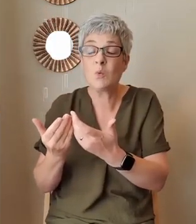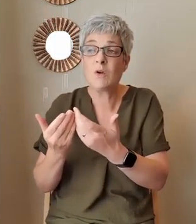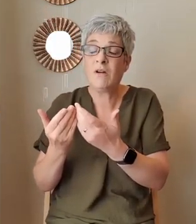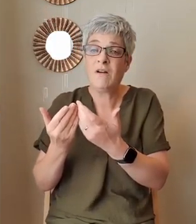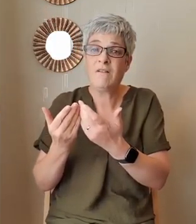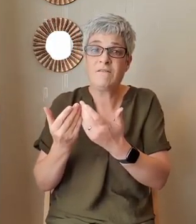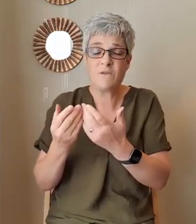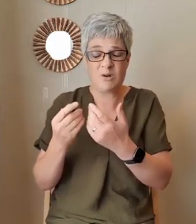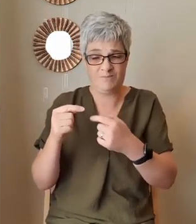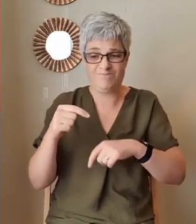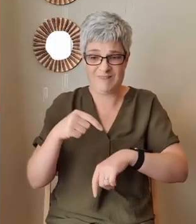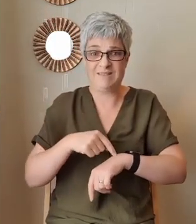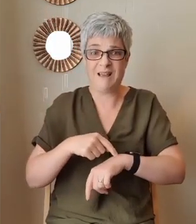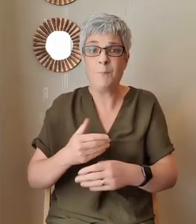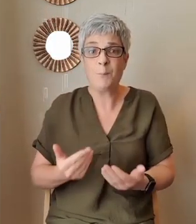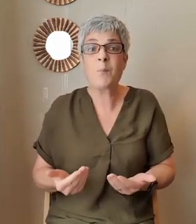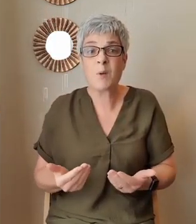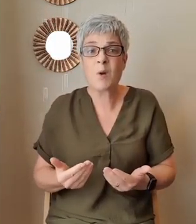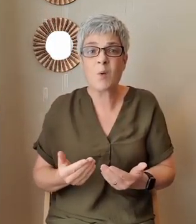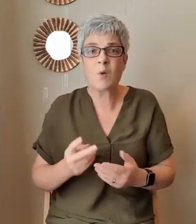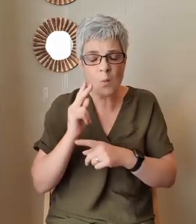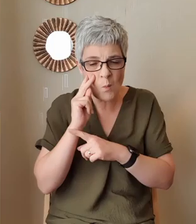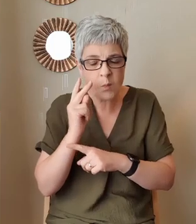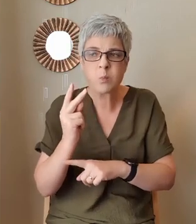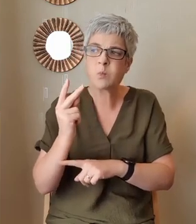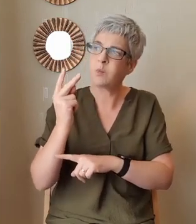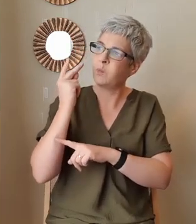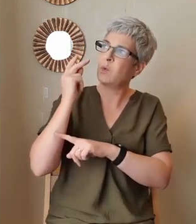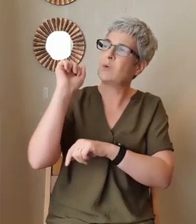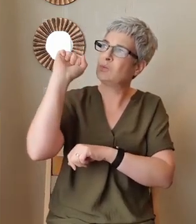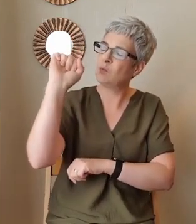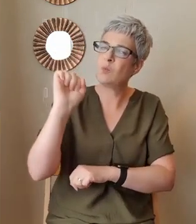And we thank you for this time to reflect on your goodness,